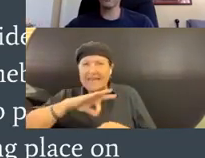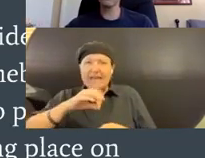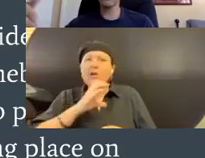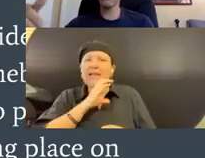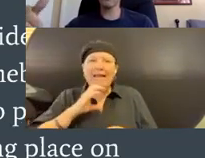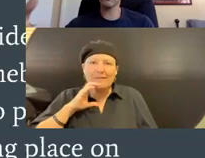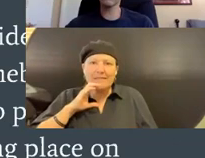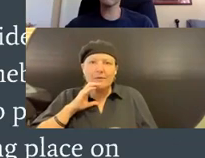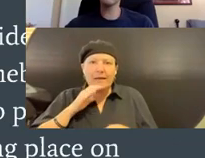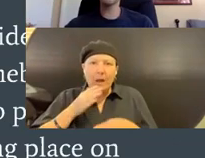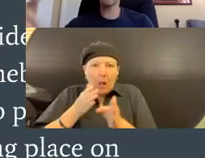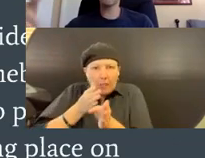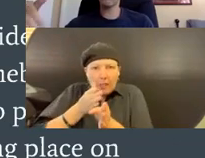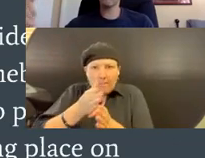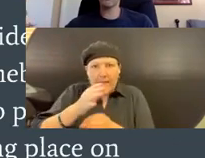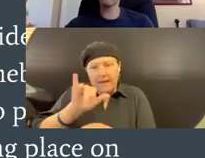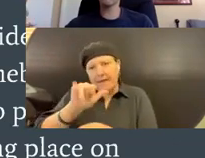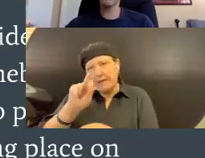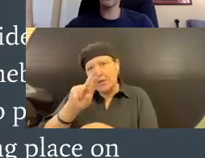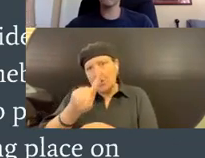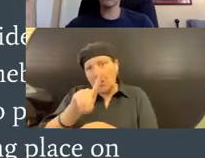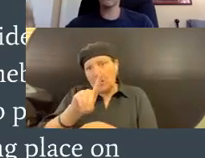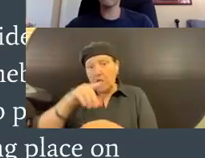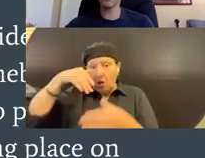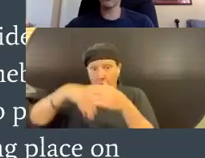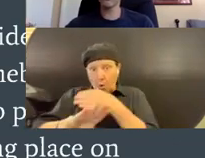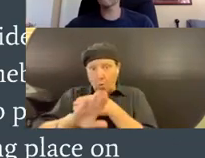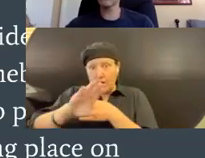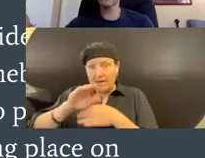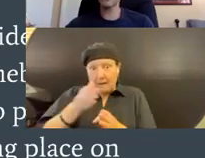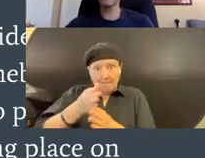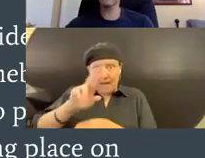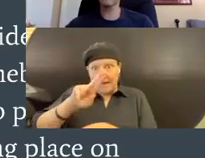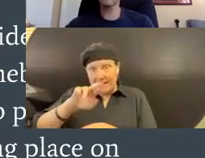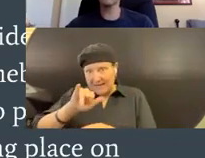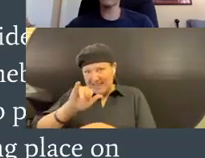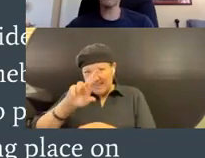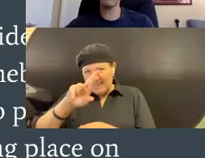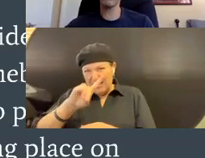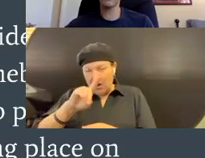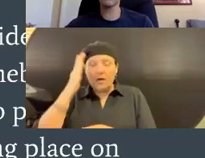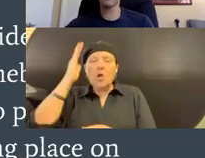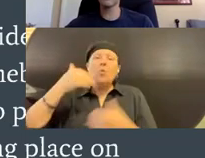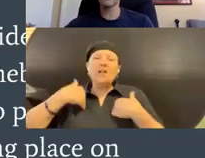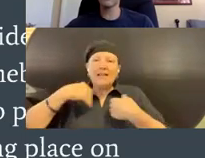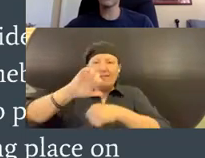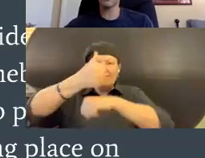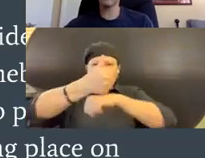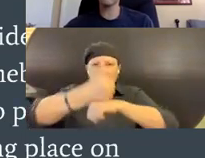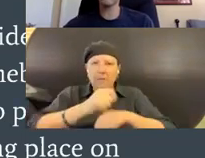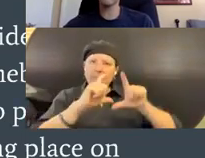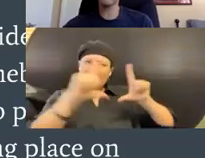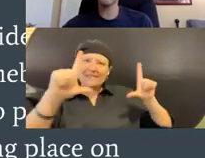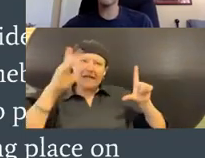So you'll enter through the main yard, you'll walk around, we'll have cones and signs for you to see so that everybody maintains that